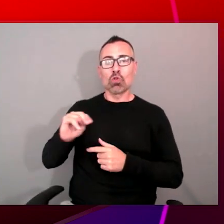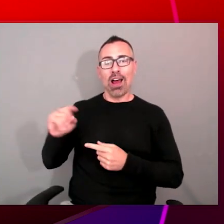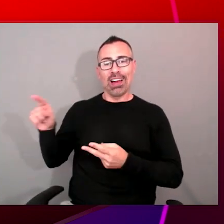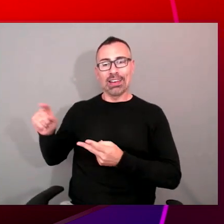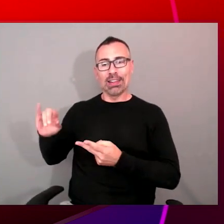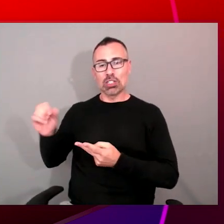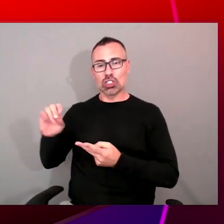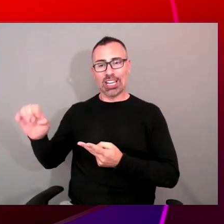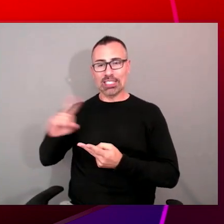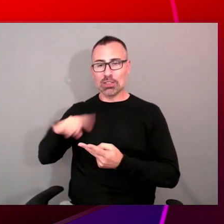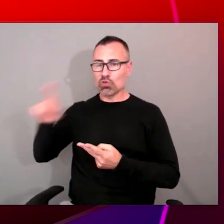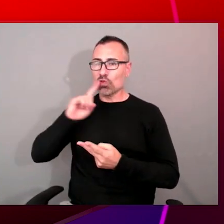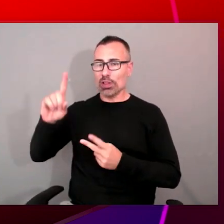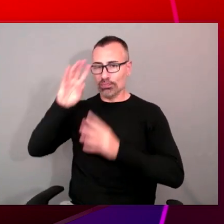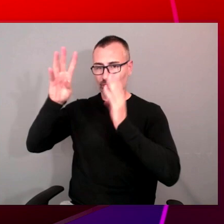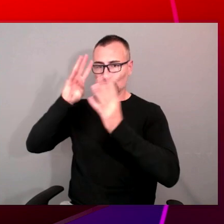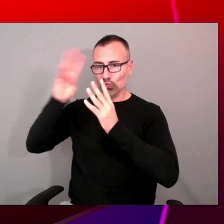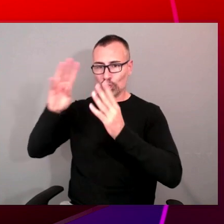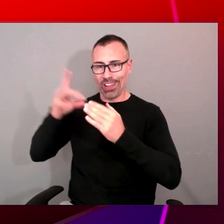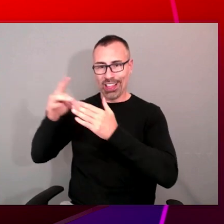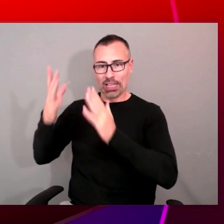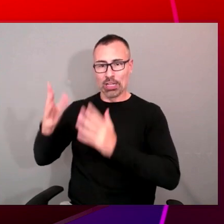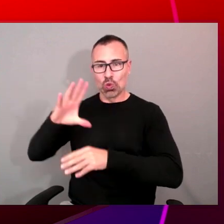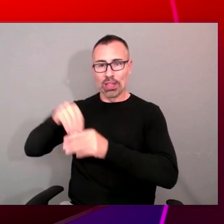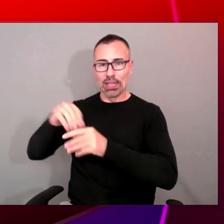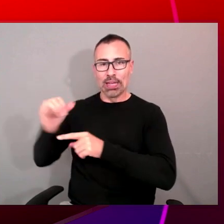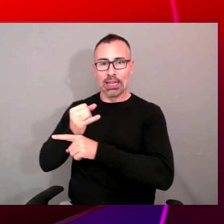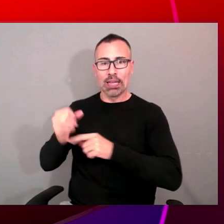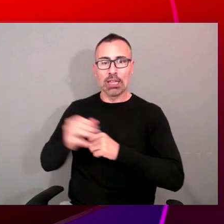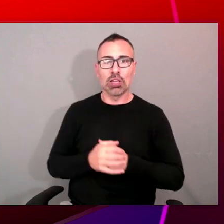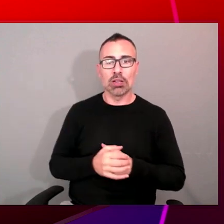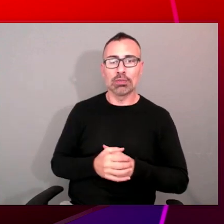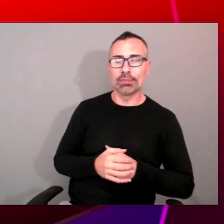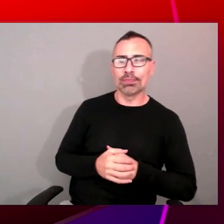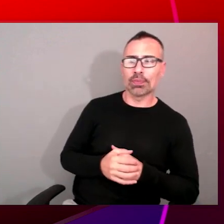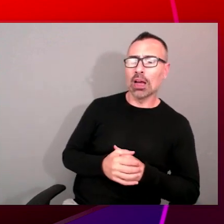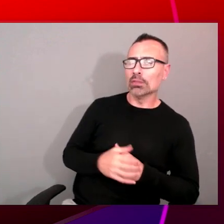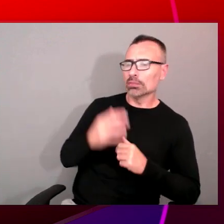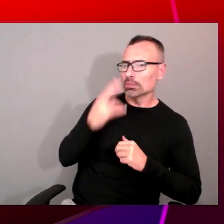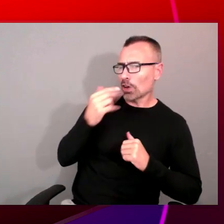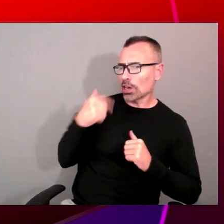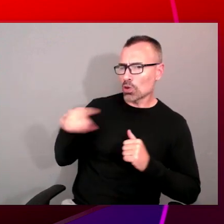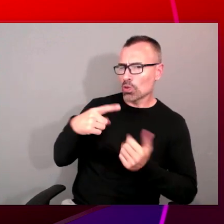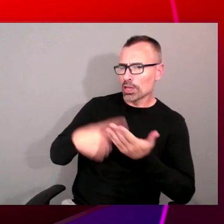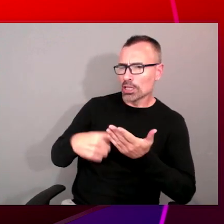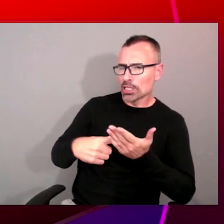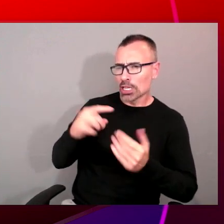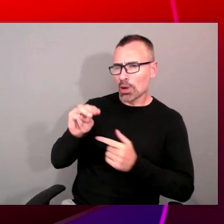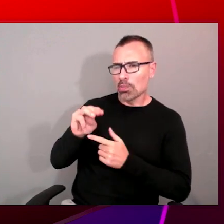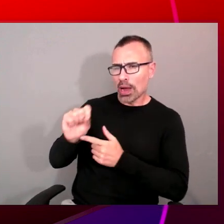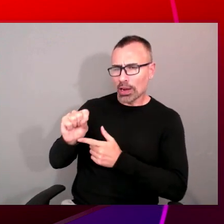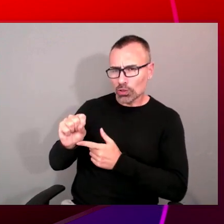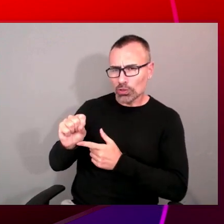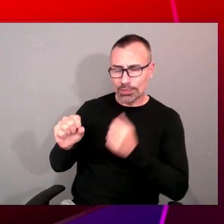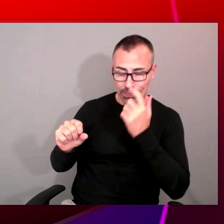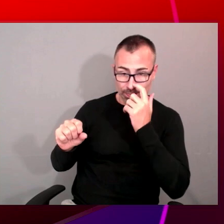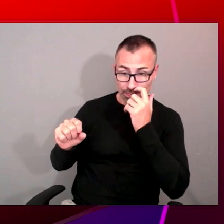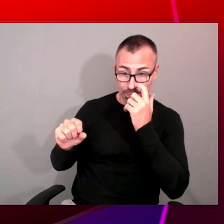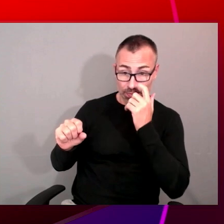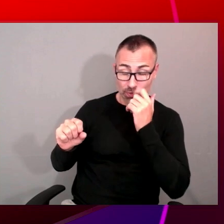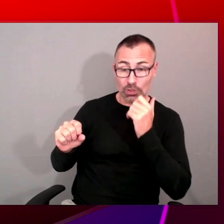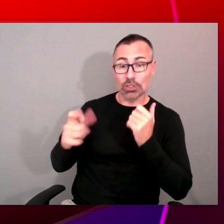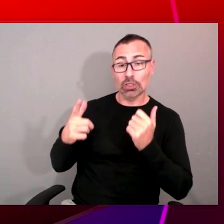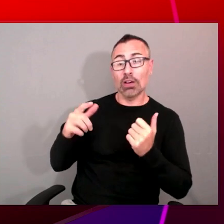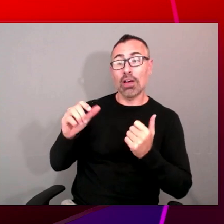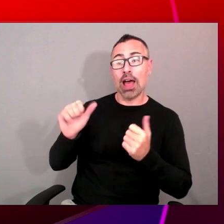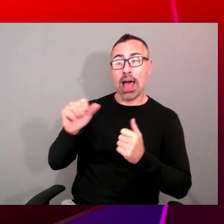that's amazing. Well, it's funny, we talk about like microservice applications and different app teams working on different pieces of the puzzle. This is sort